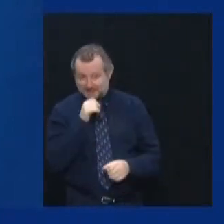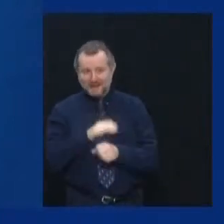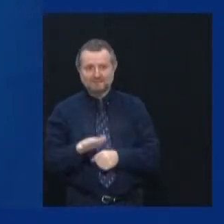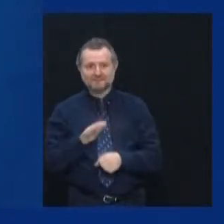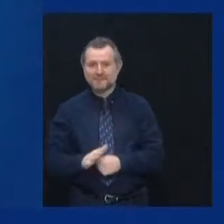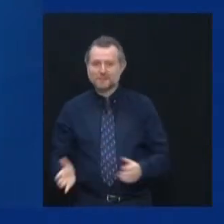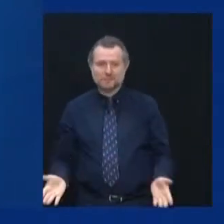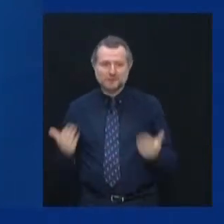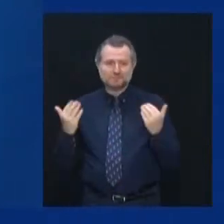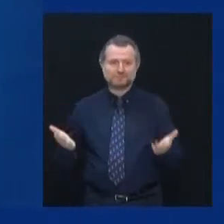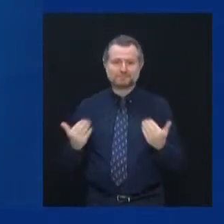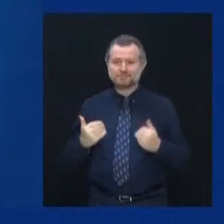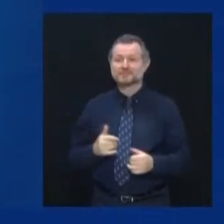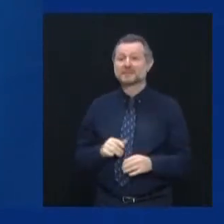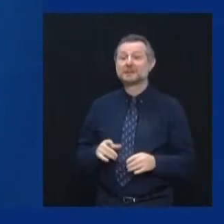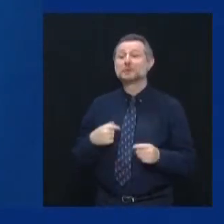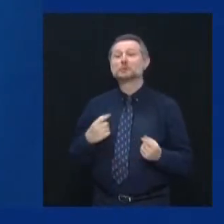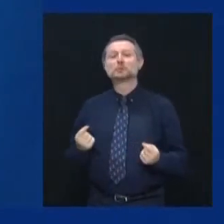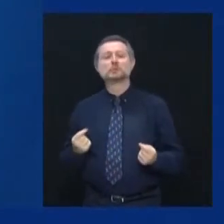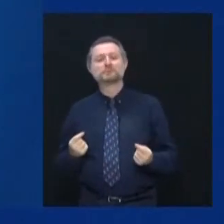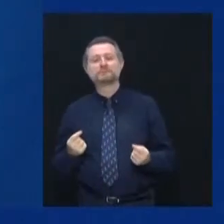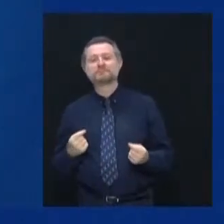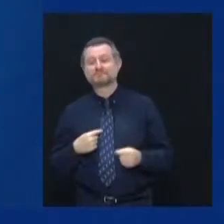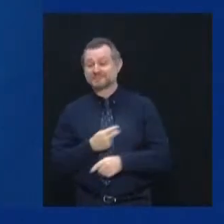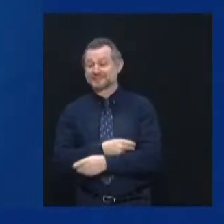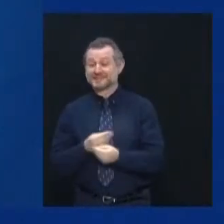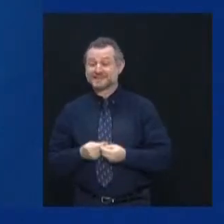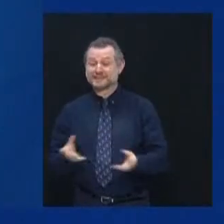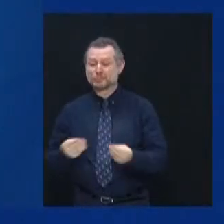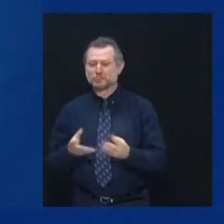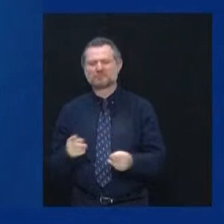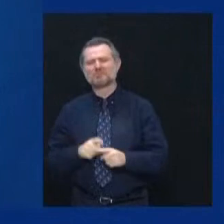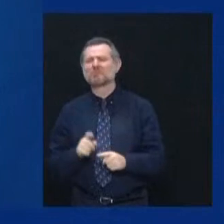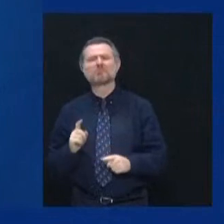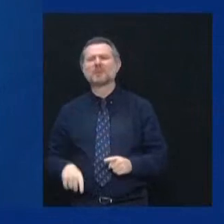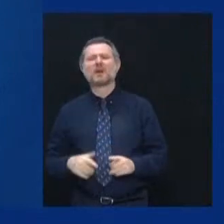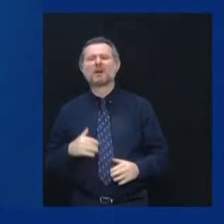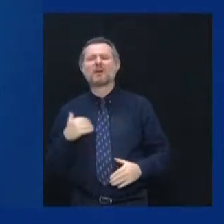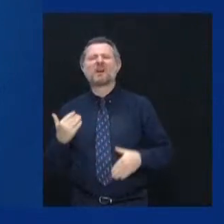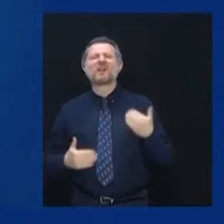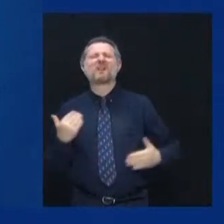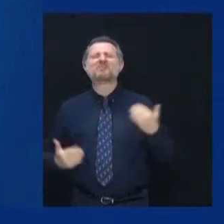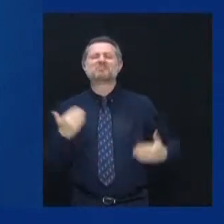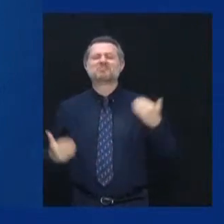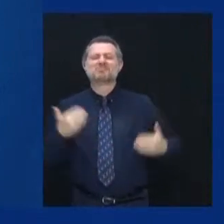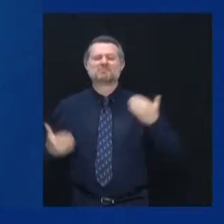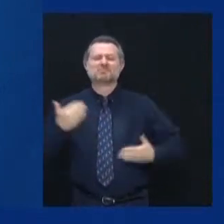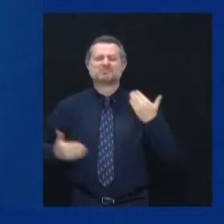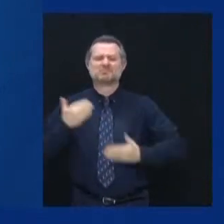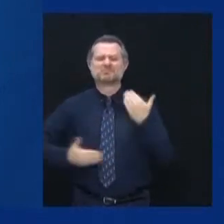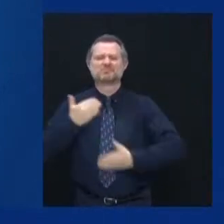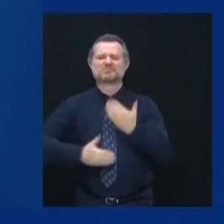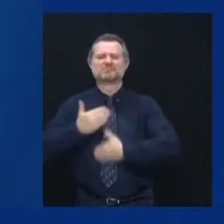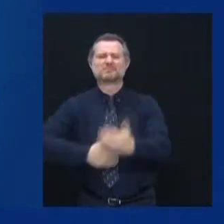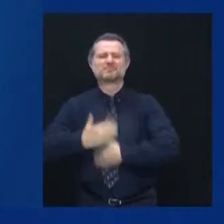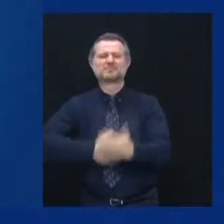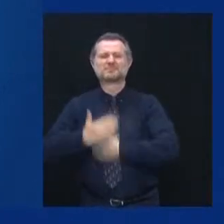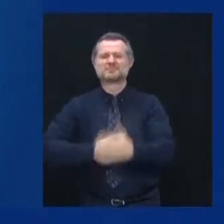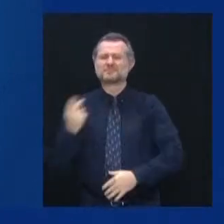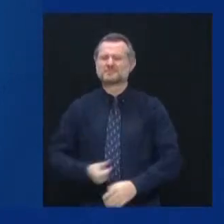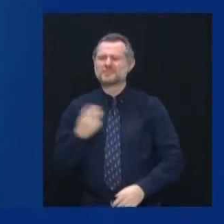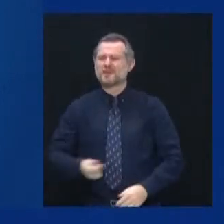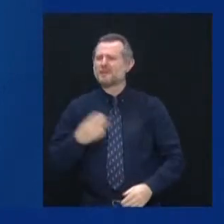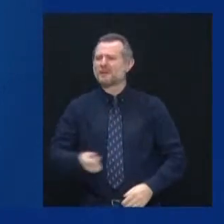going to accelerate the distribution. And what we're going to do is add new